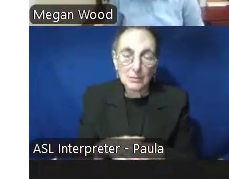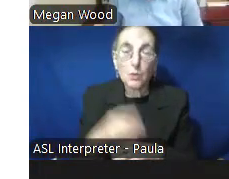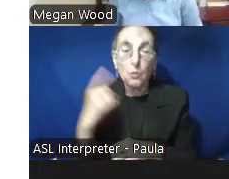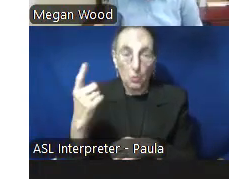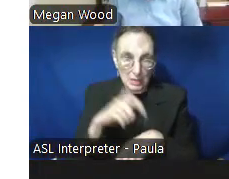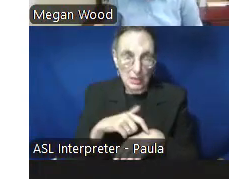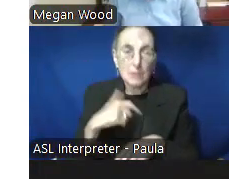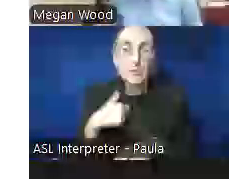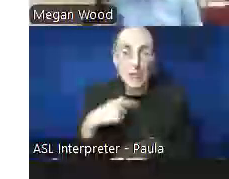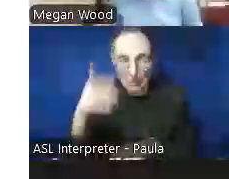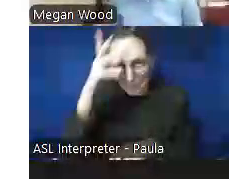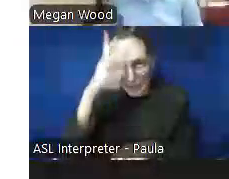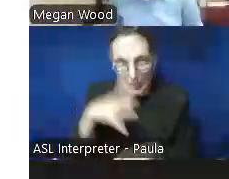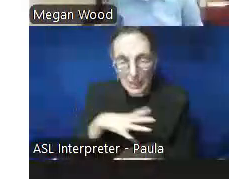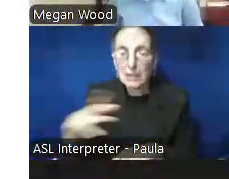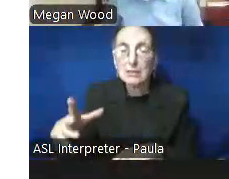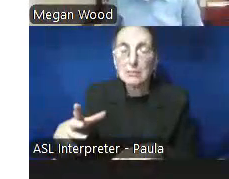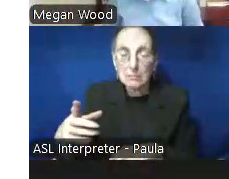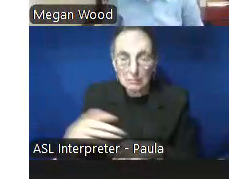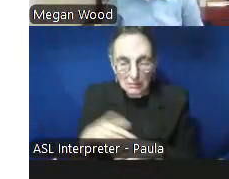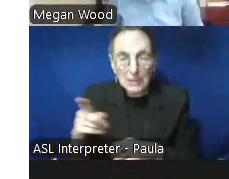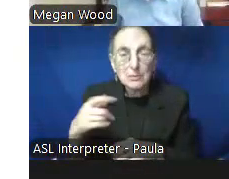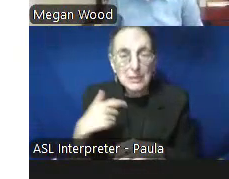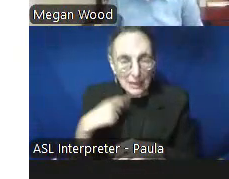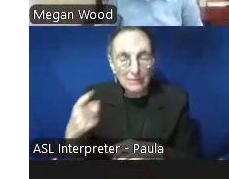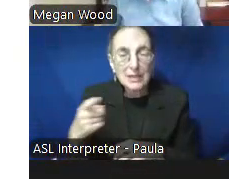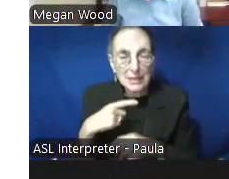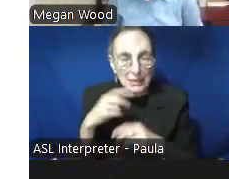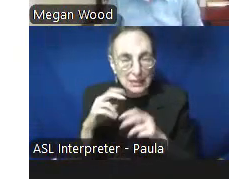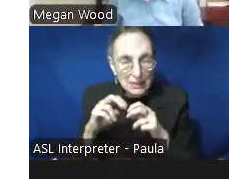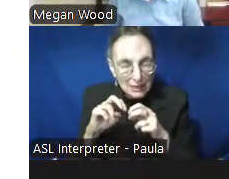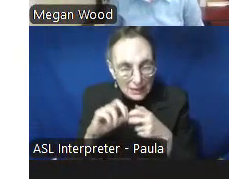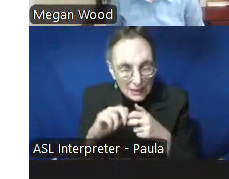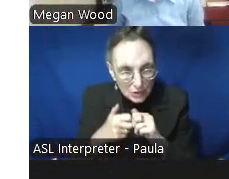come here, was having issues with his phone. We found out that he had given